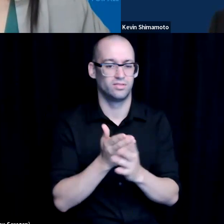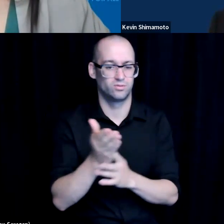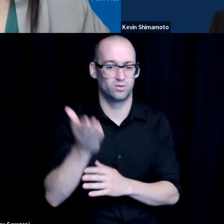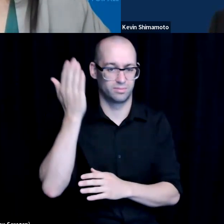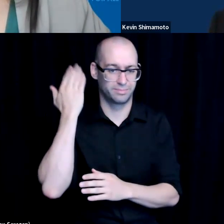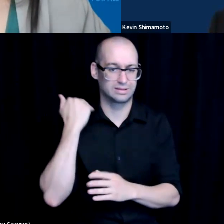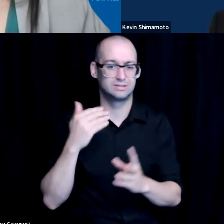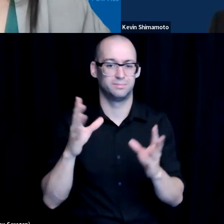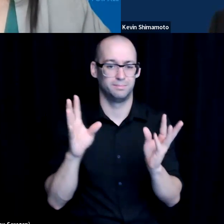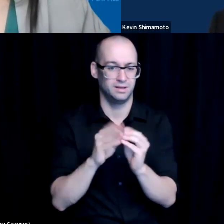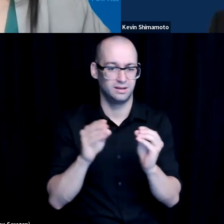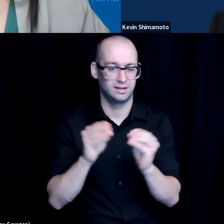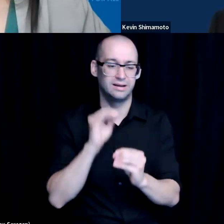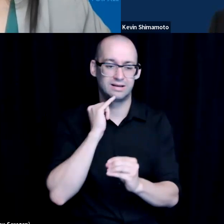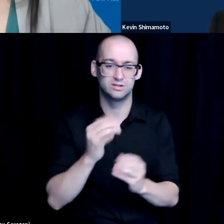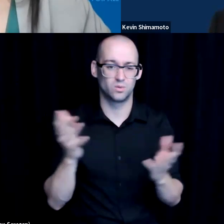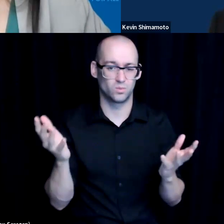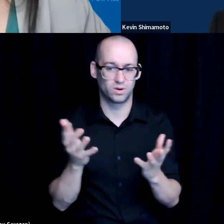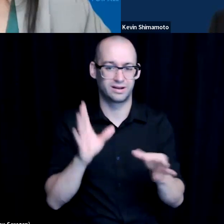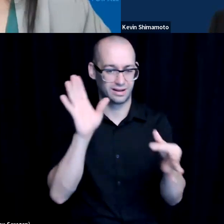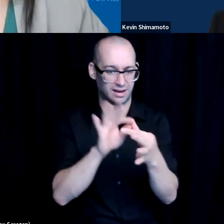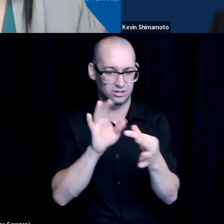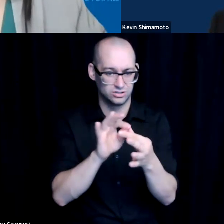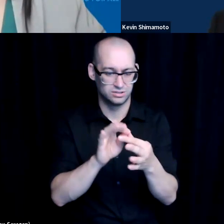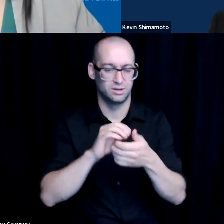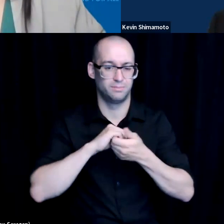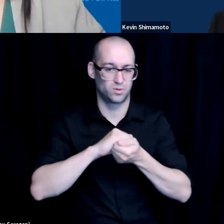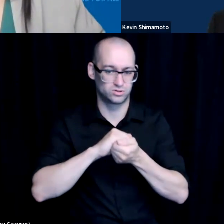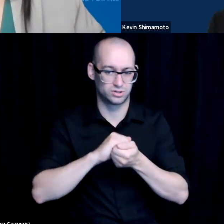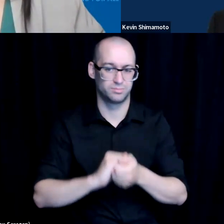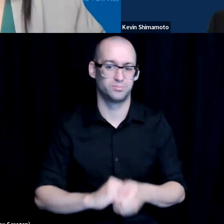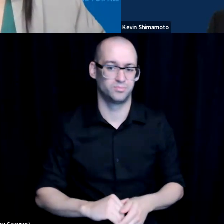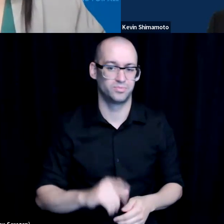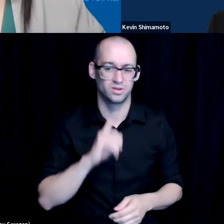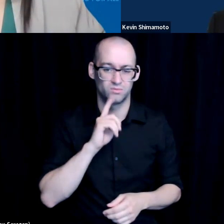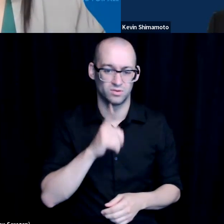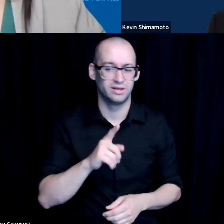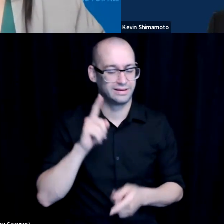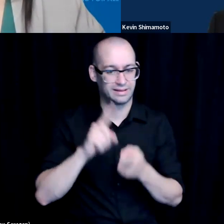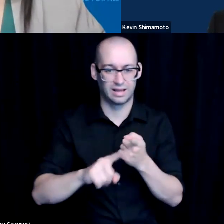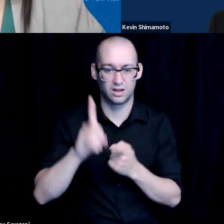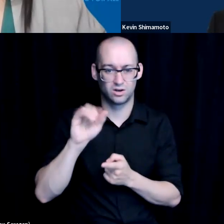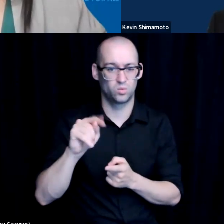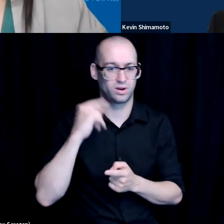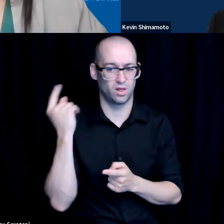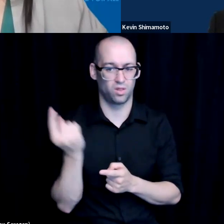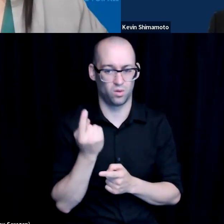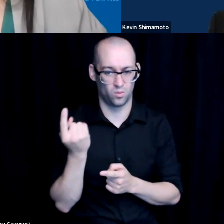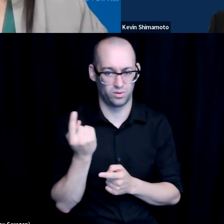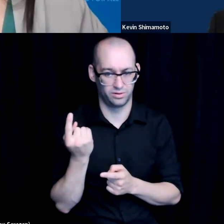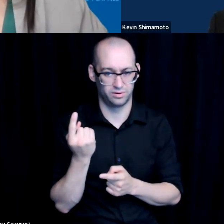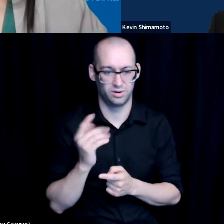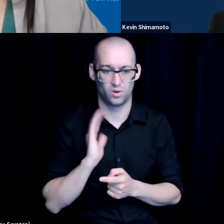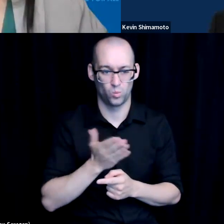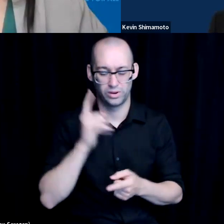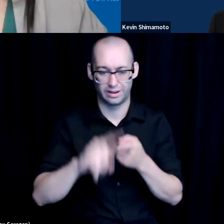few meetings, is the connections and partnership. Definitely, we can't do this alone. Any entities cannot do this